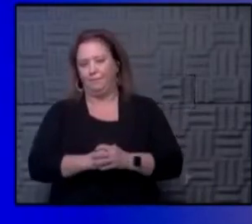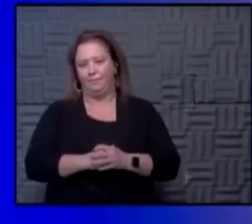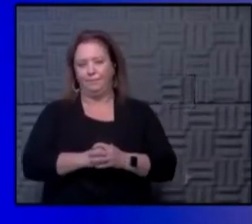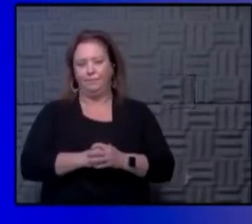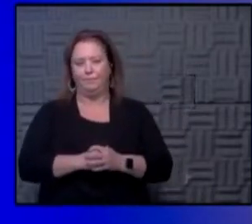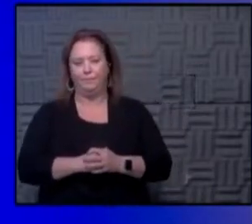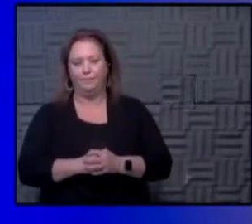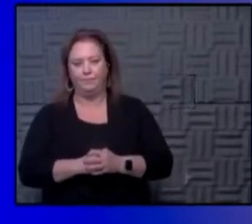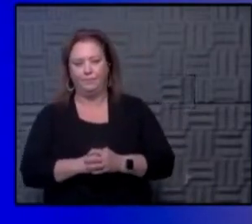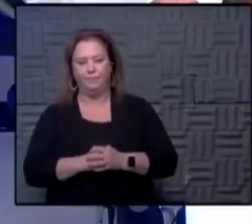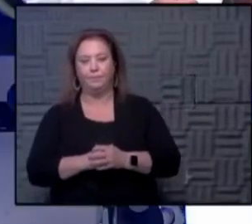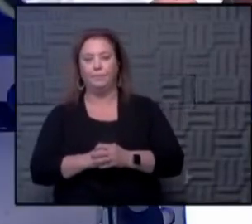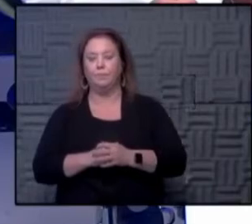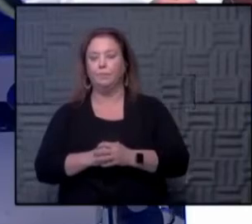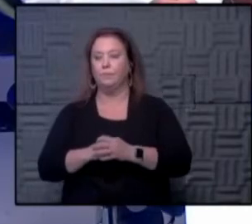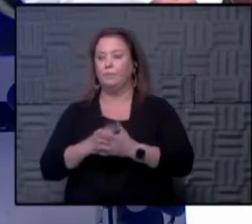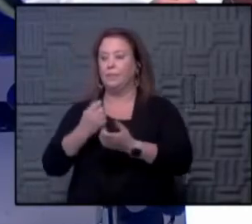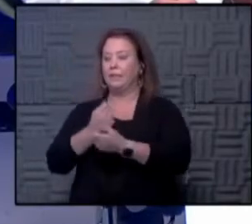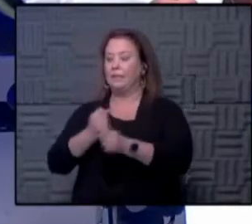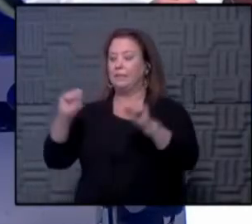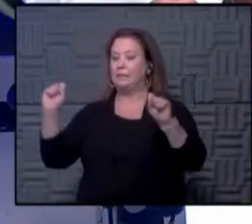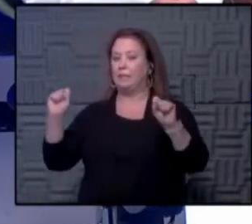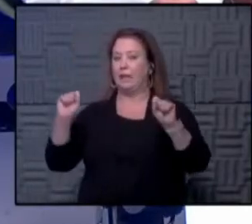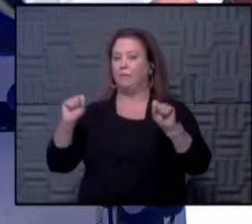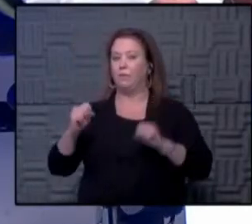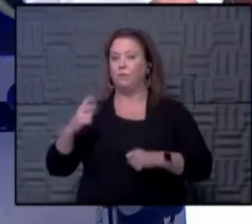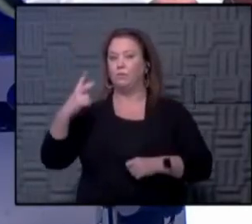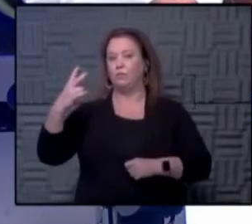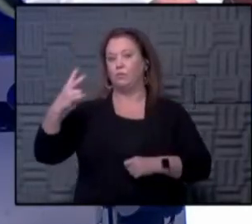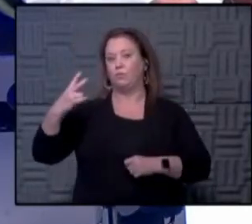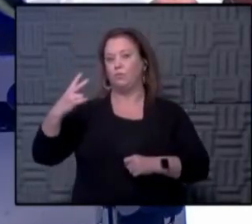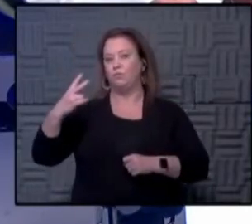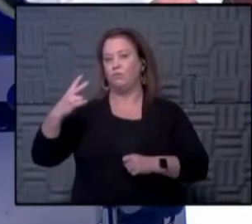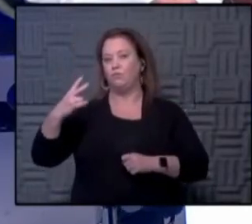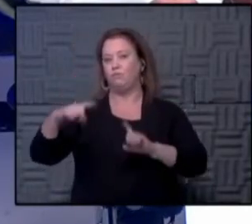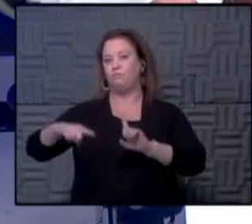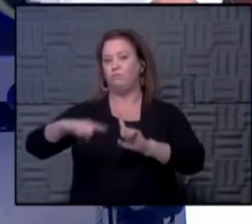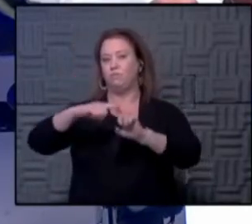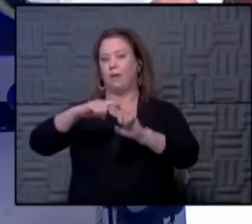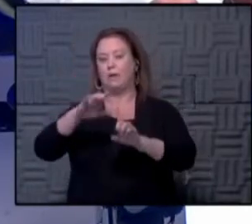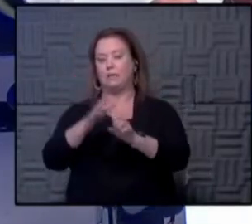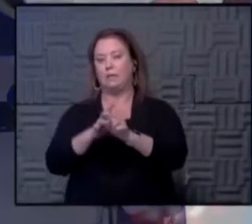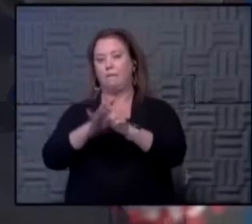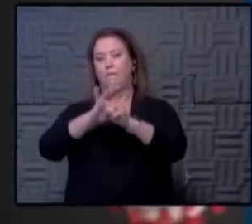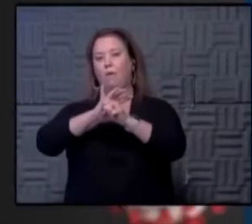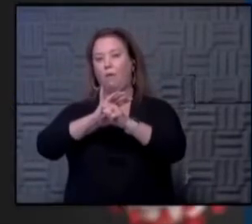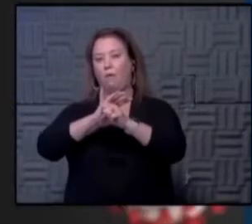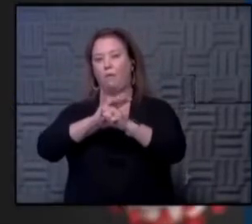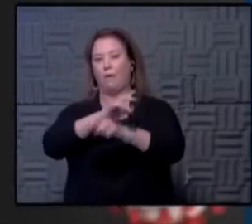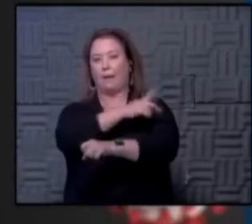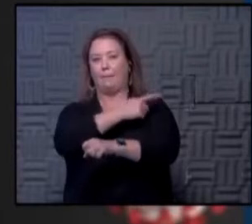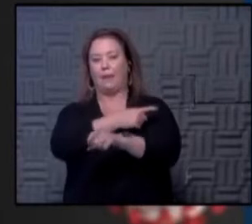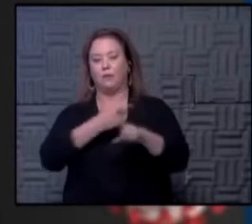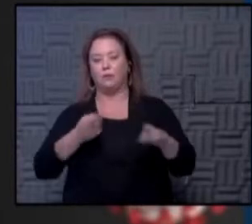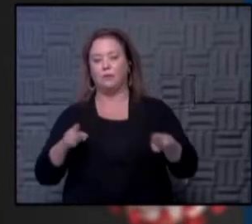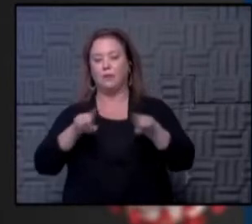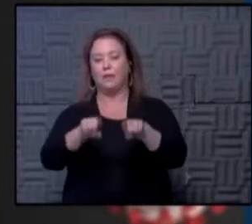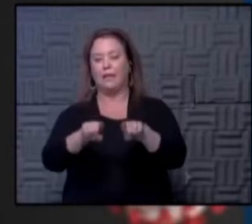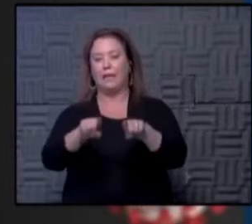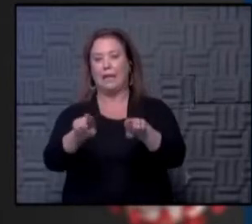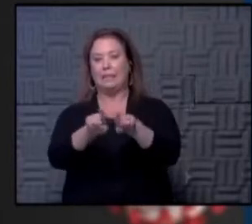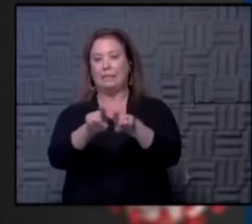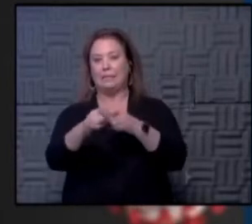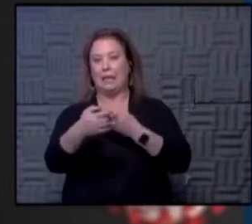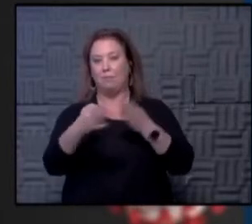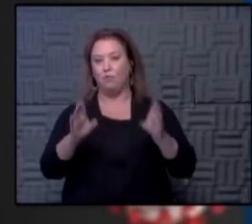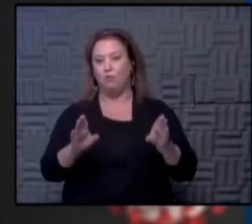disease. Is it safe to put two COVID-19 positive patients or people in the same room in the hospital or at